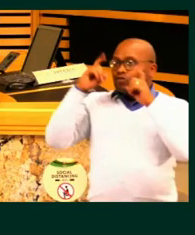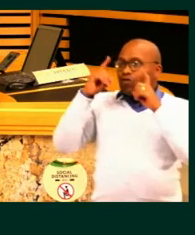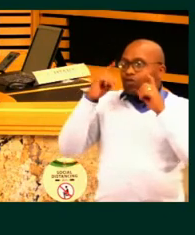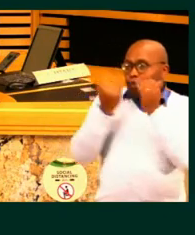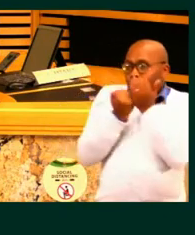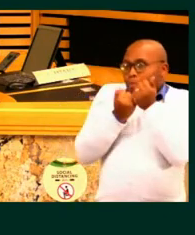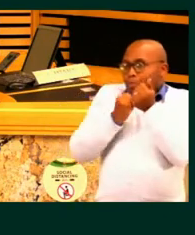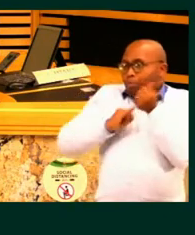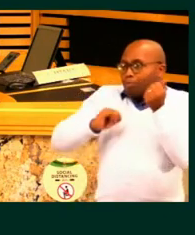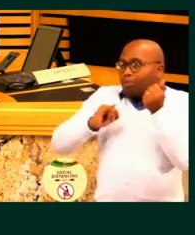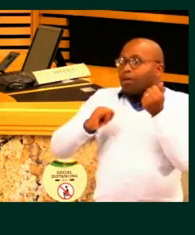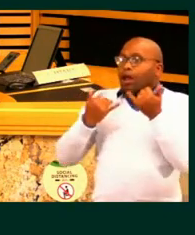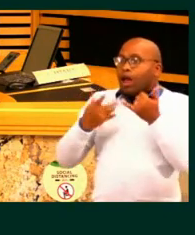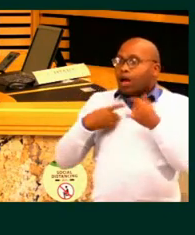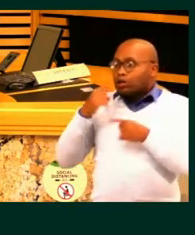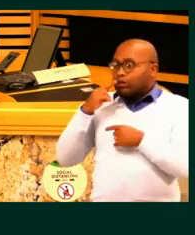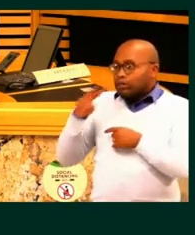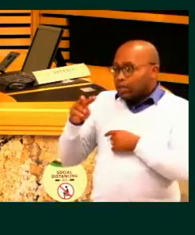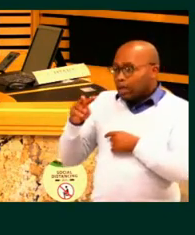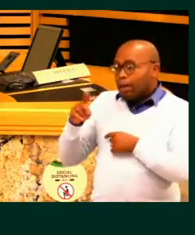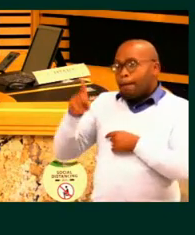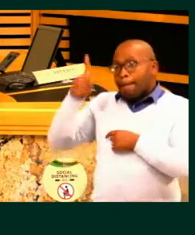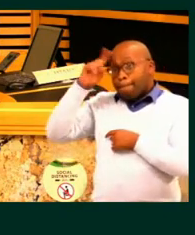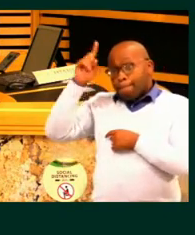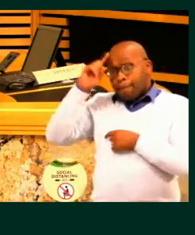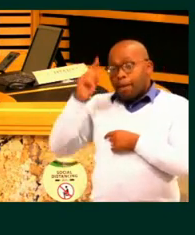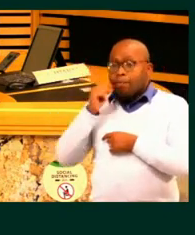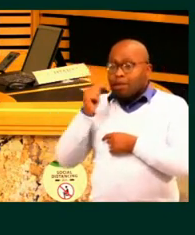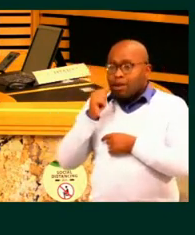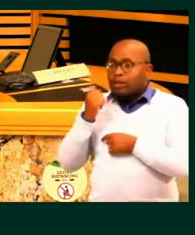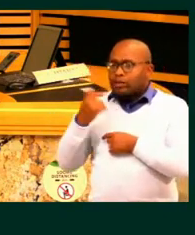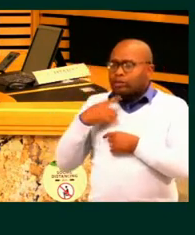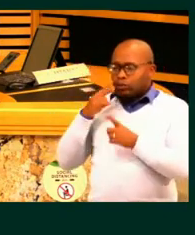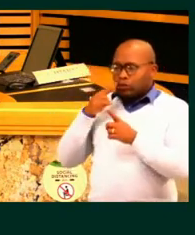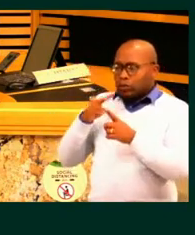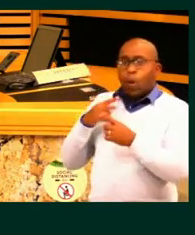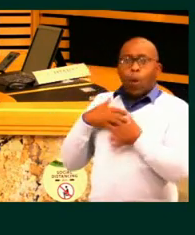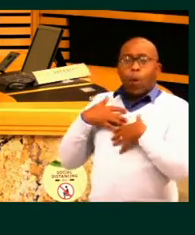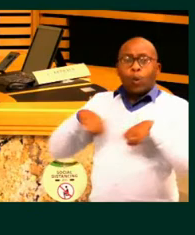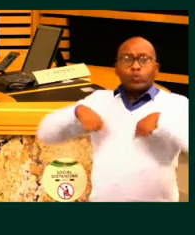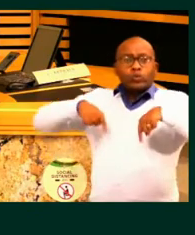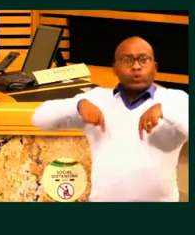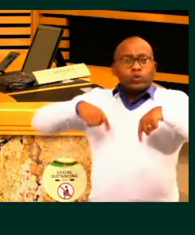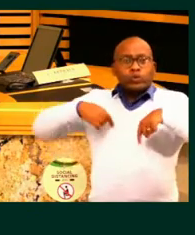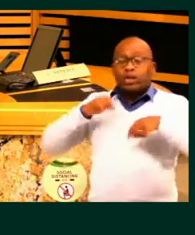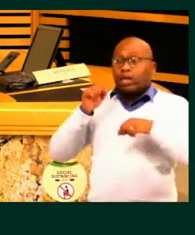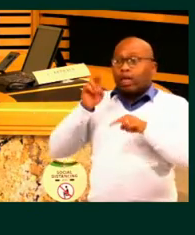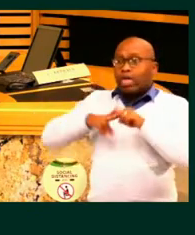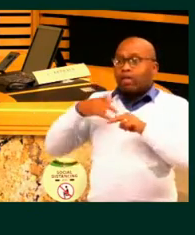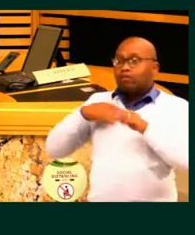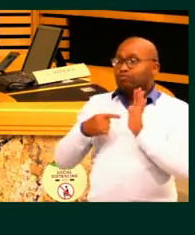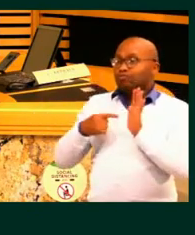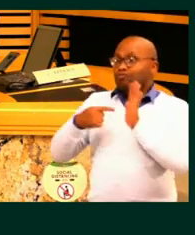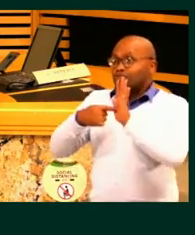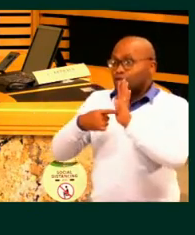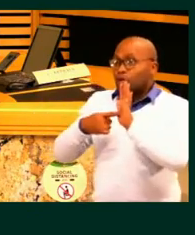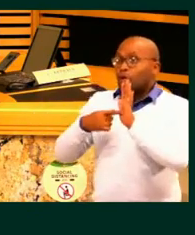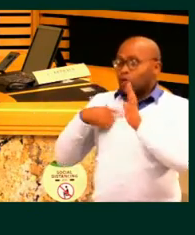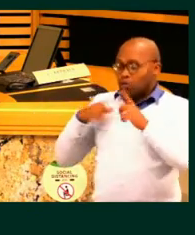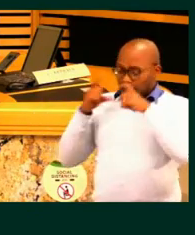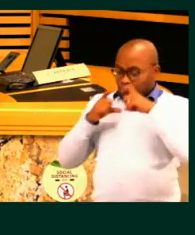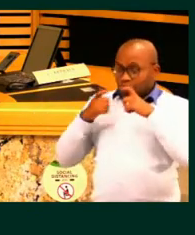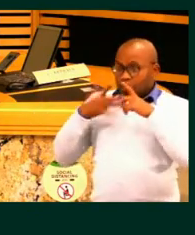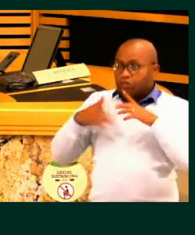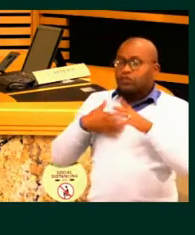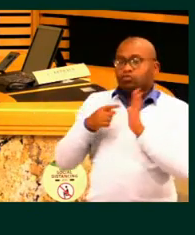blackmailed into performing sexual acts under the threat of those pictures being broadcasted to their families and their